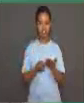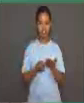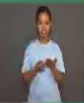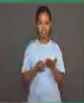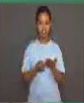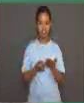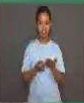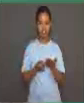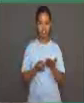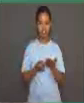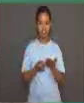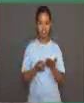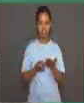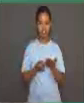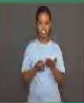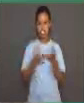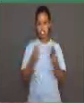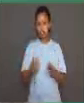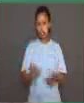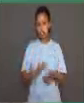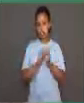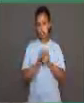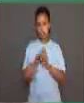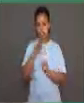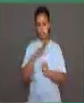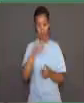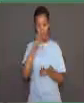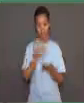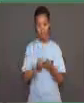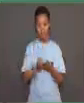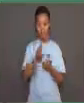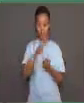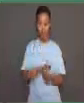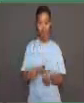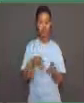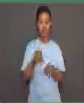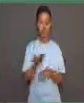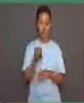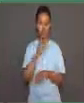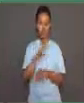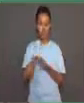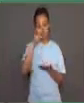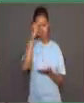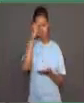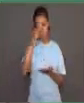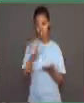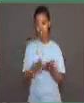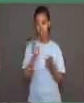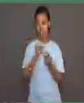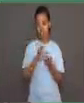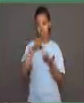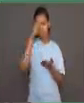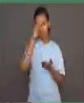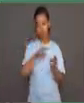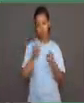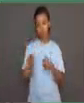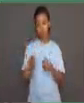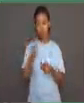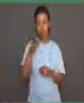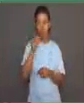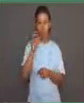have affected the evolution of humans. We have learned about the terms